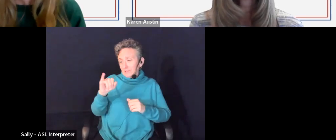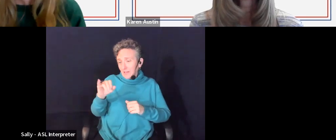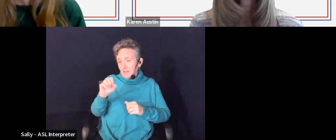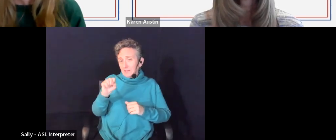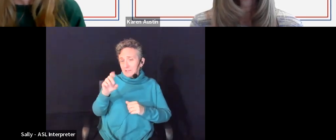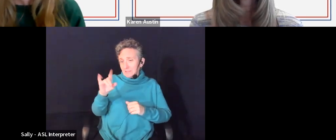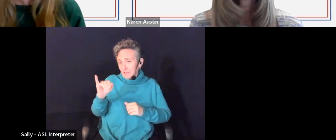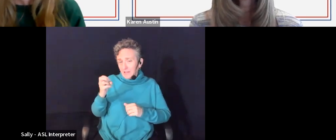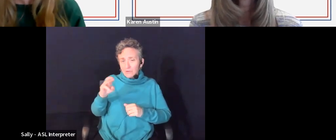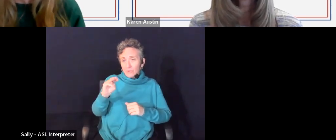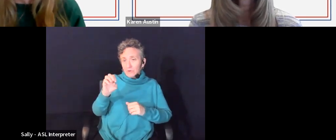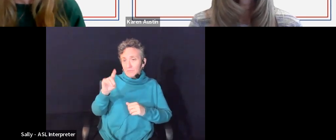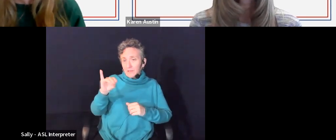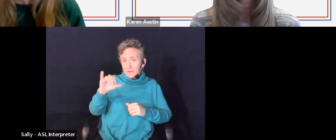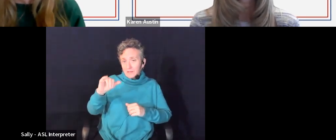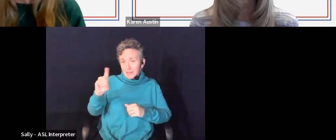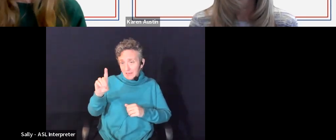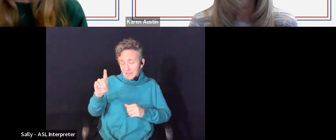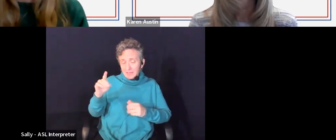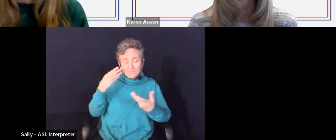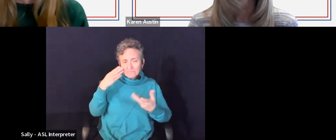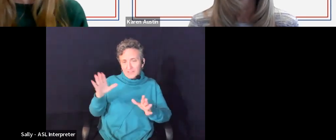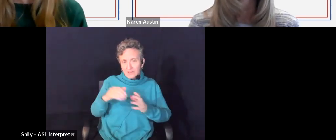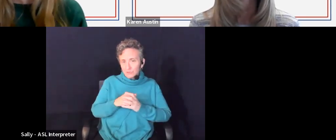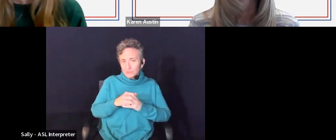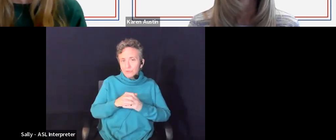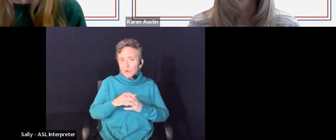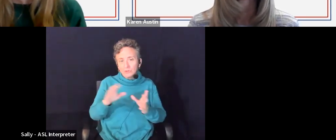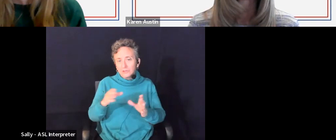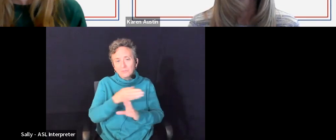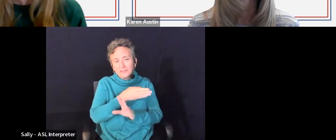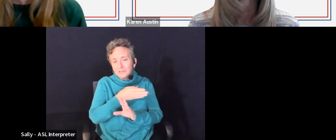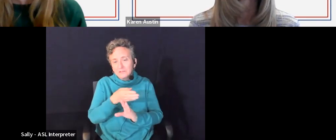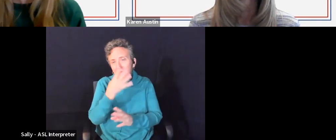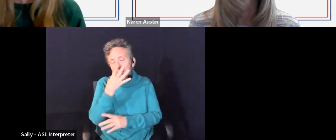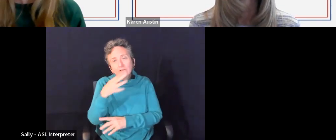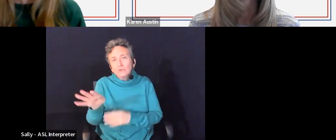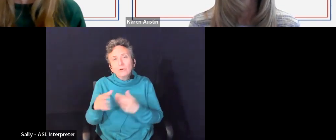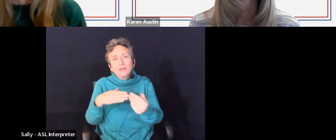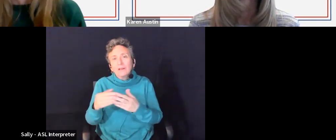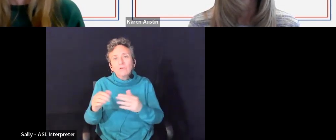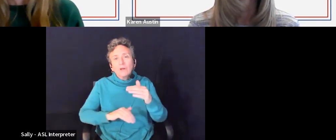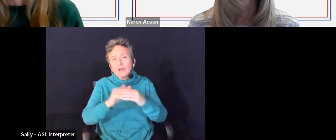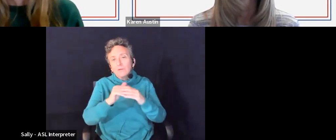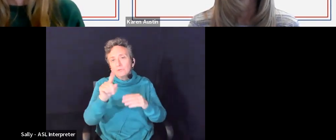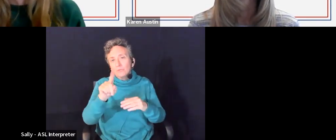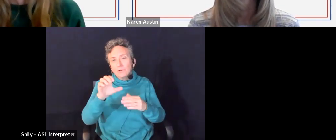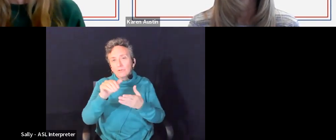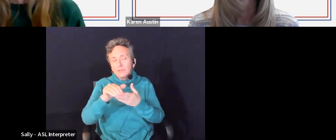or Medicaid, but the assets are disregarded up to that 100,000 for SSI, but otherwise I'm not familiar. Sorry.